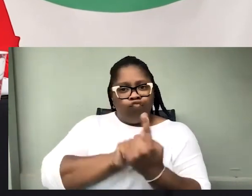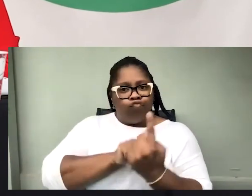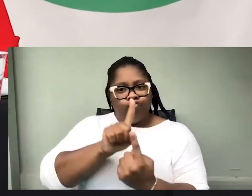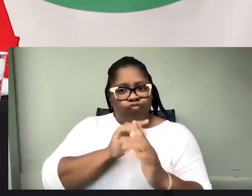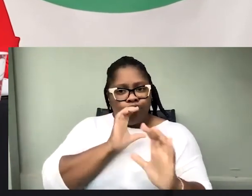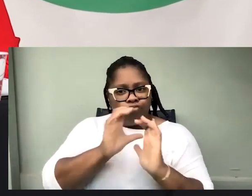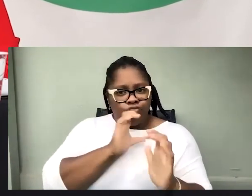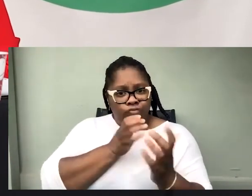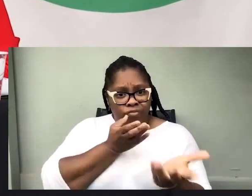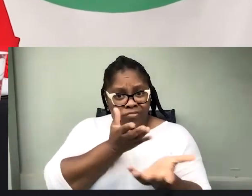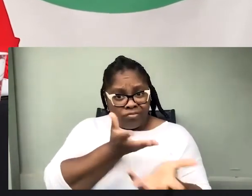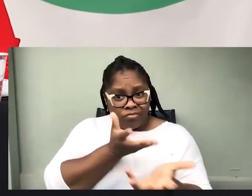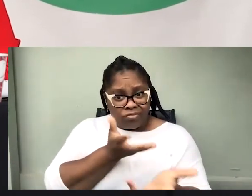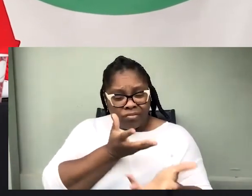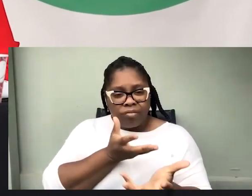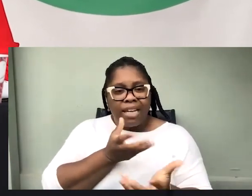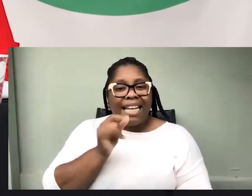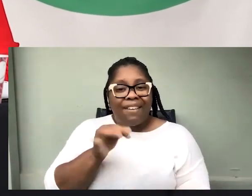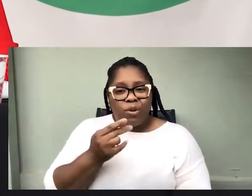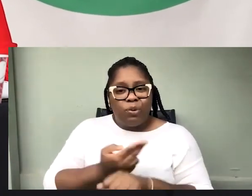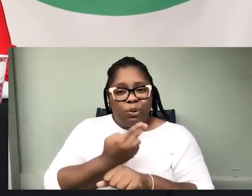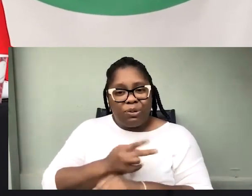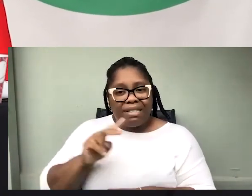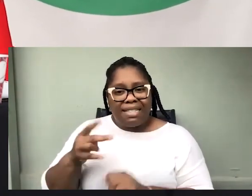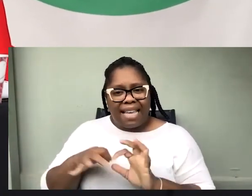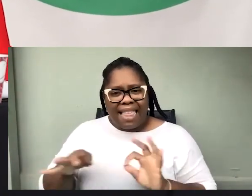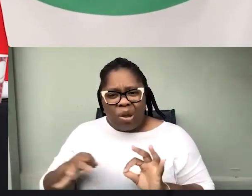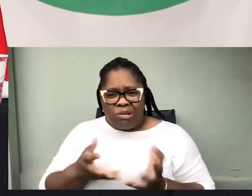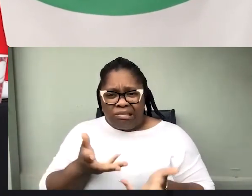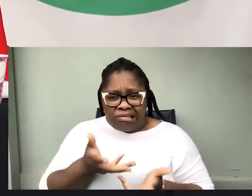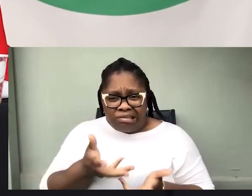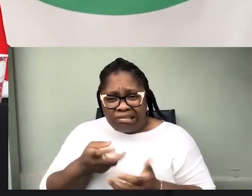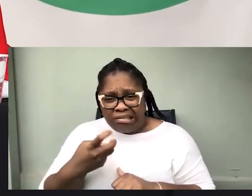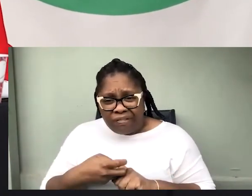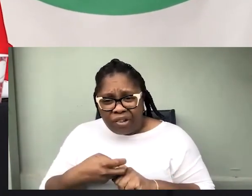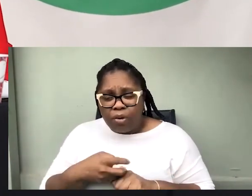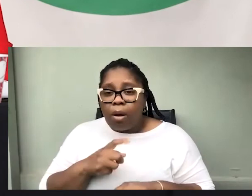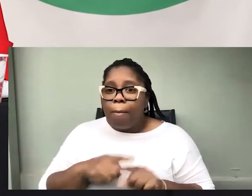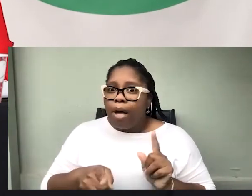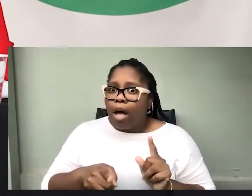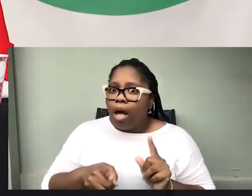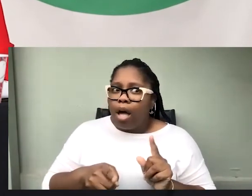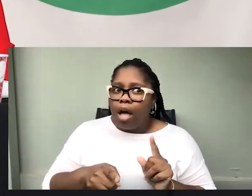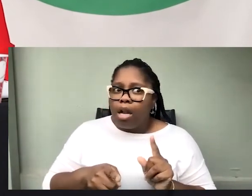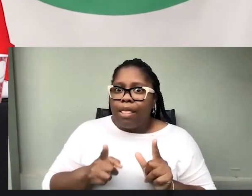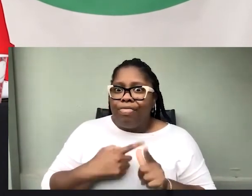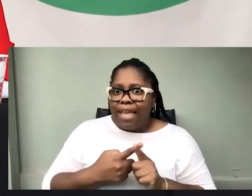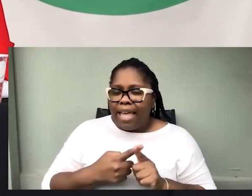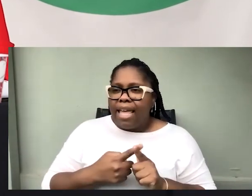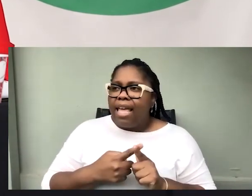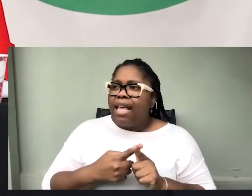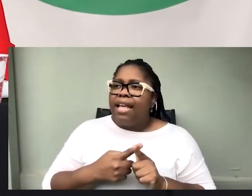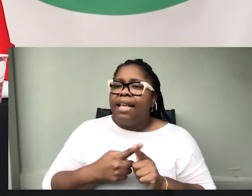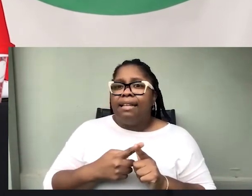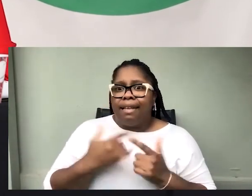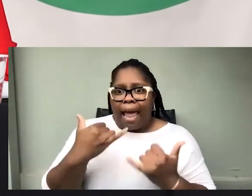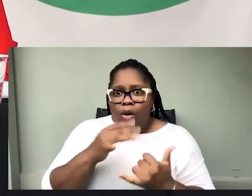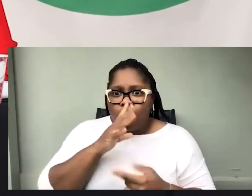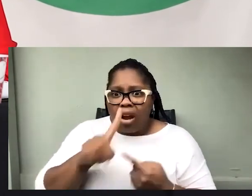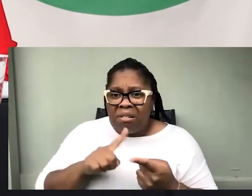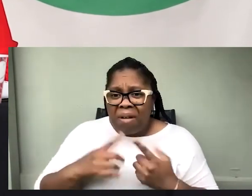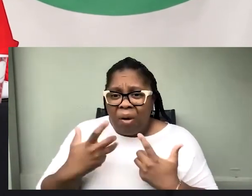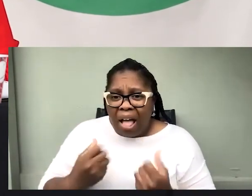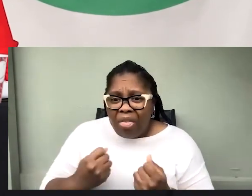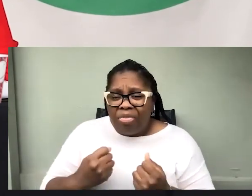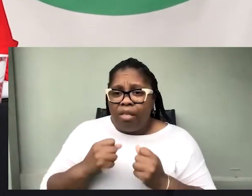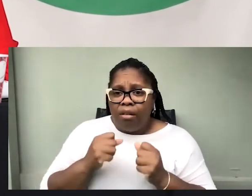individually, if you're from a second language is difficult, but when you start to talk into health dialogue or terminology,